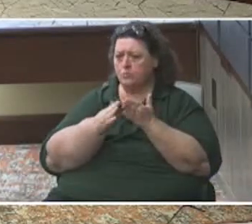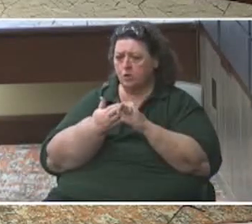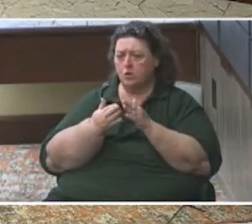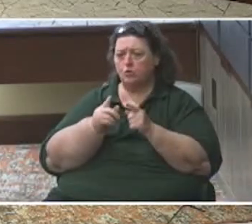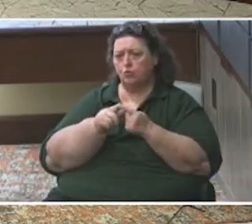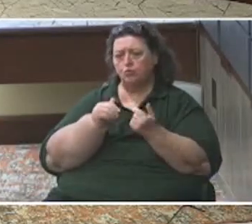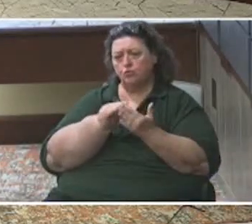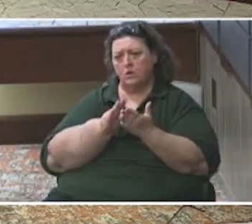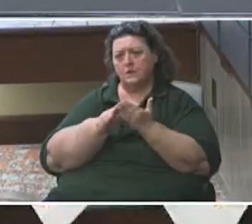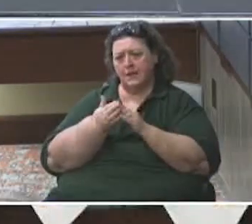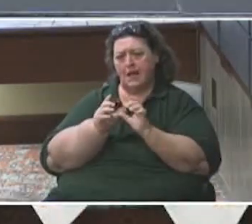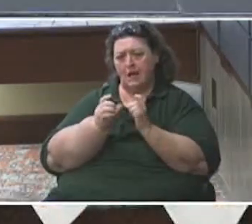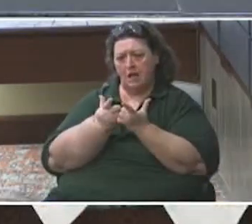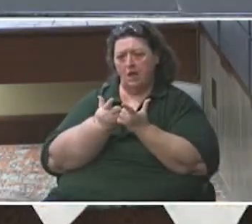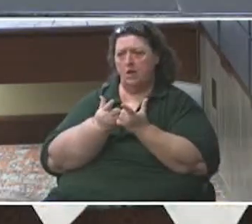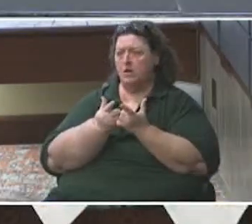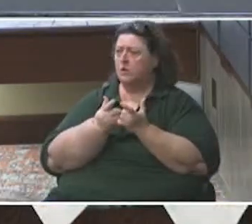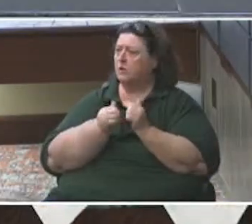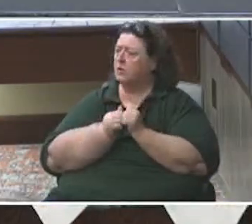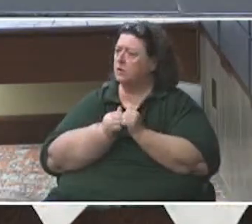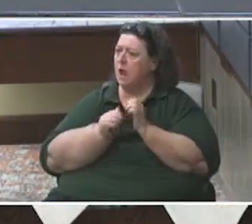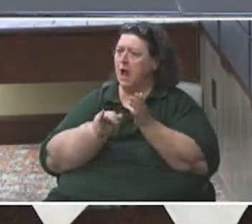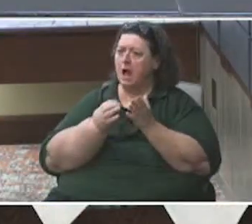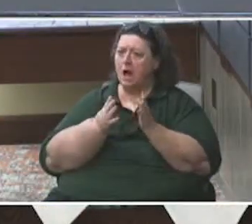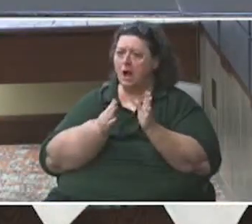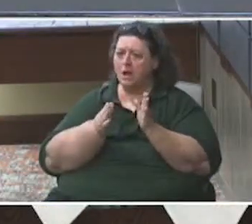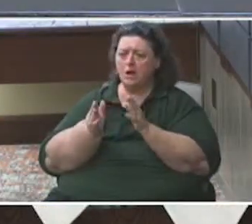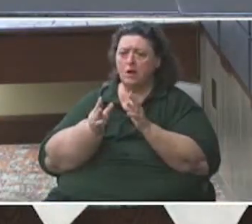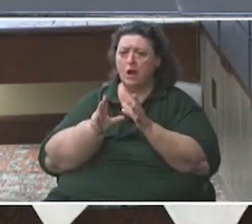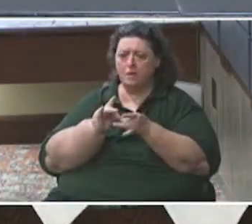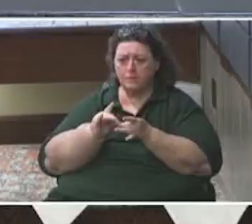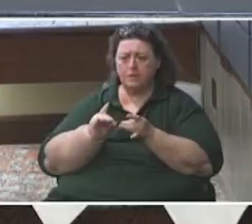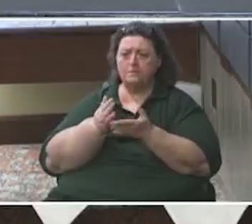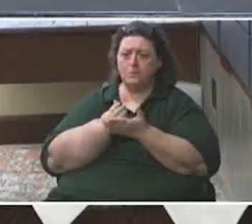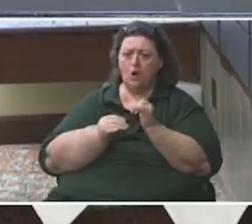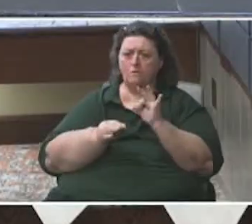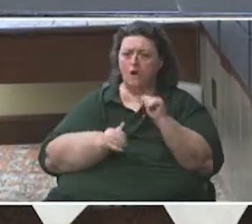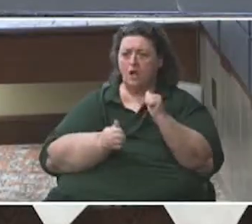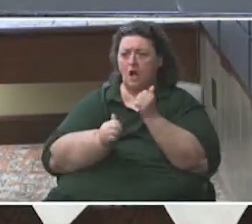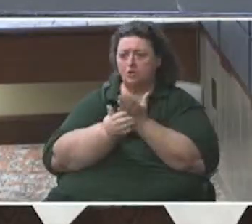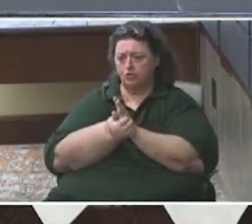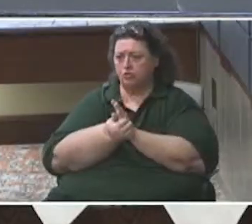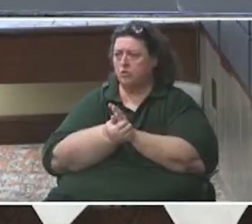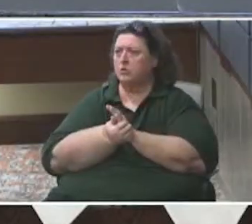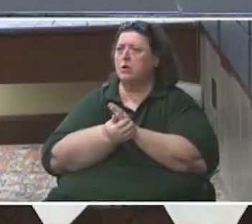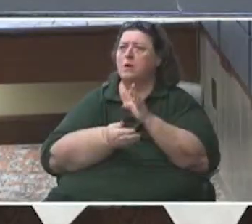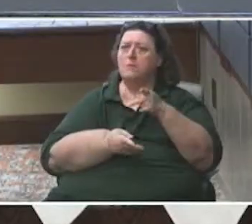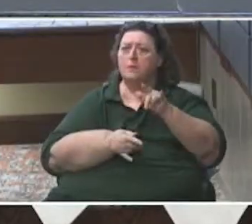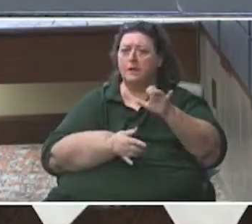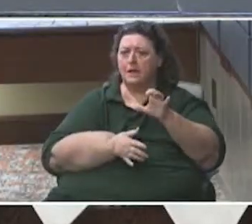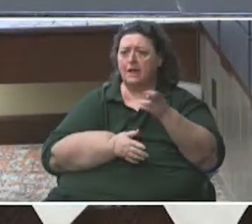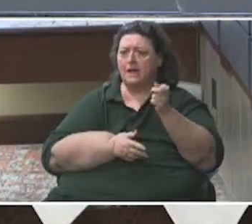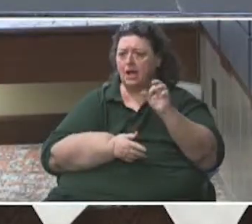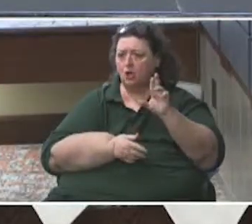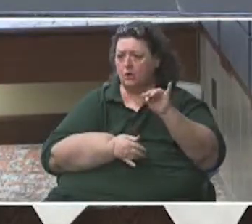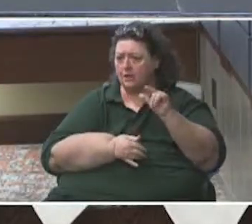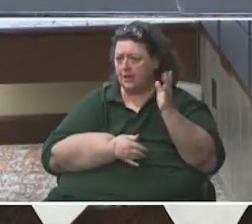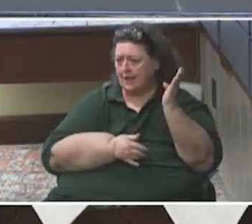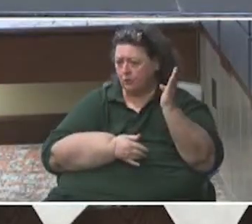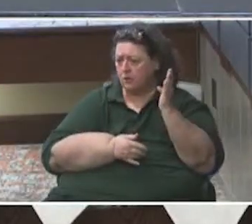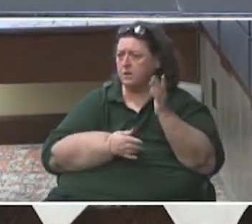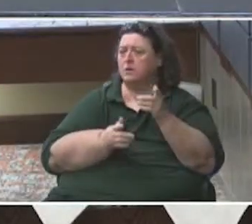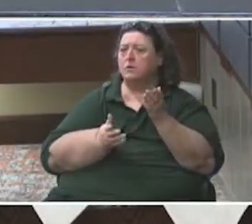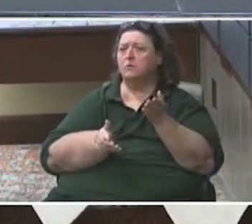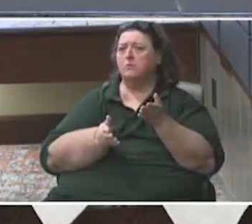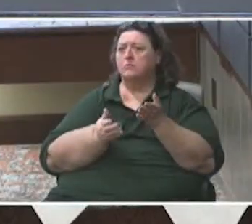address the City Council on any agenda item during the public comments portion of the agenda. On items other than public hearings, speakers will be allotted 1 3-minute